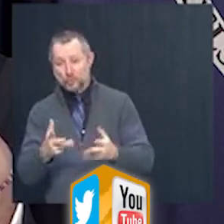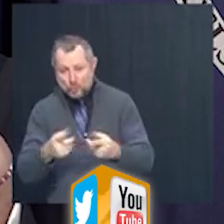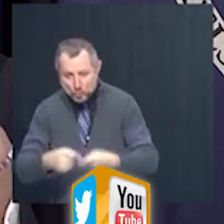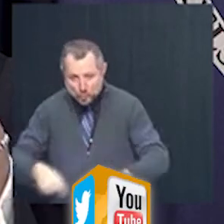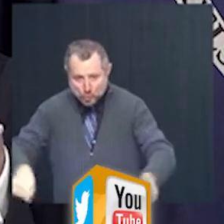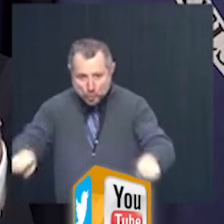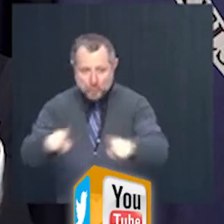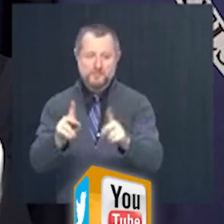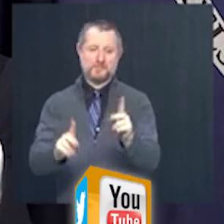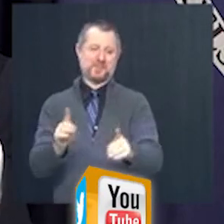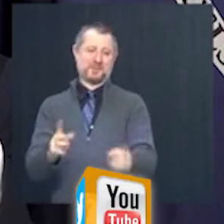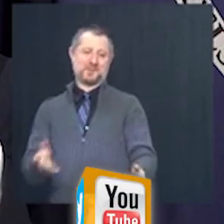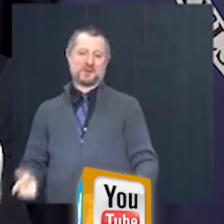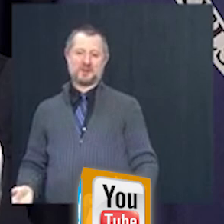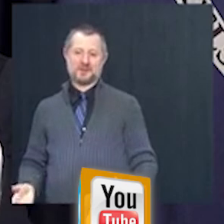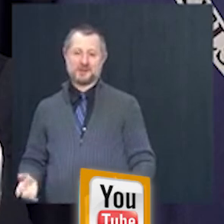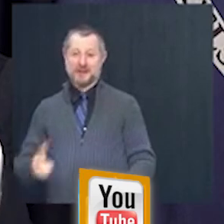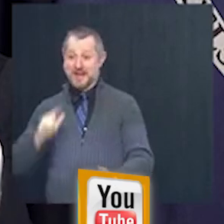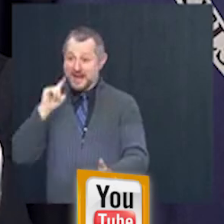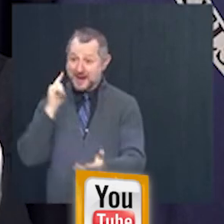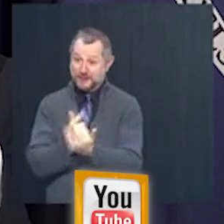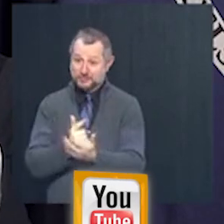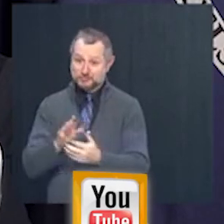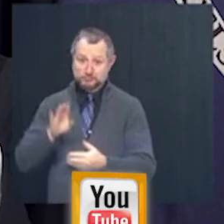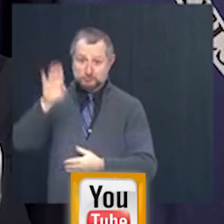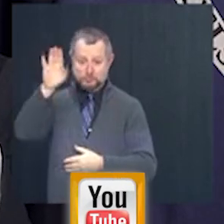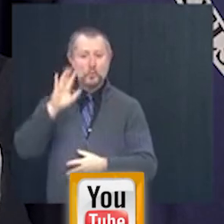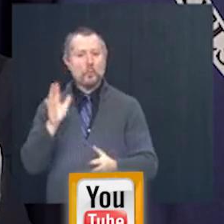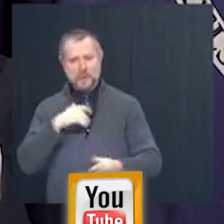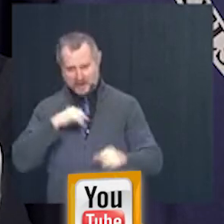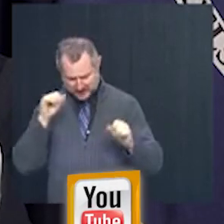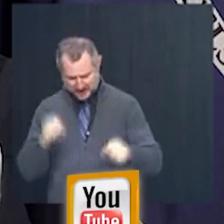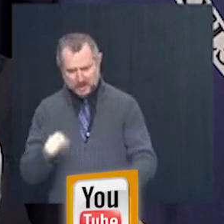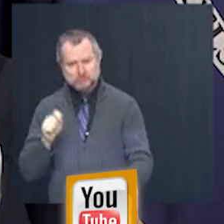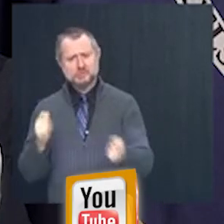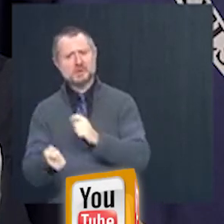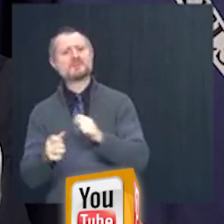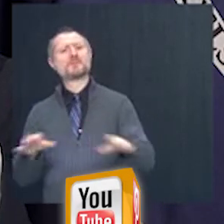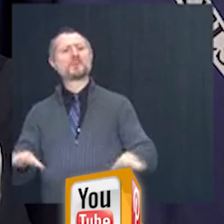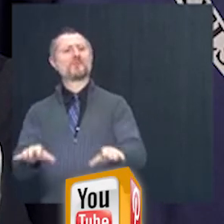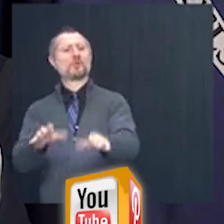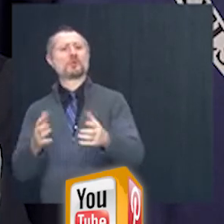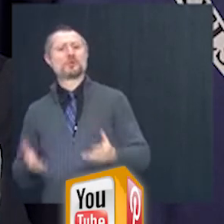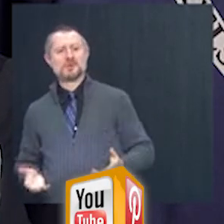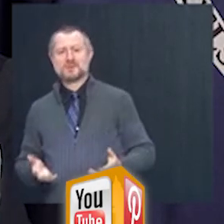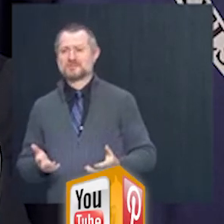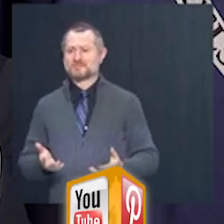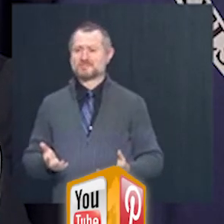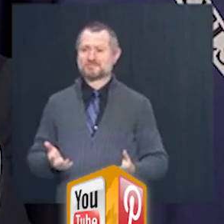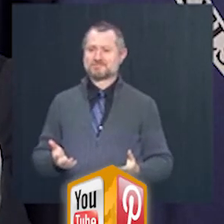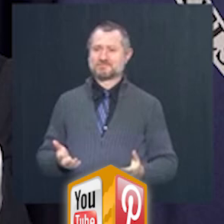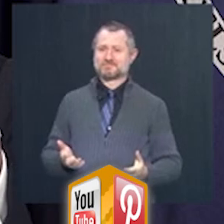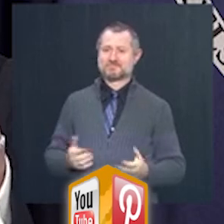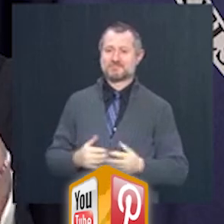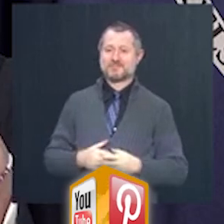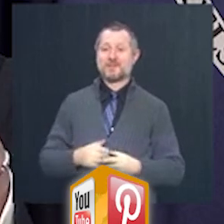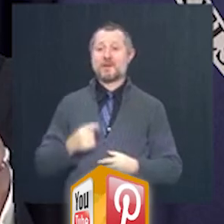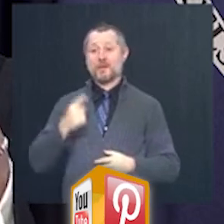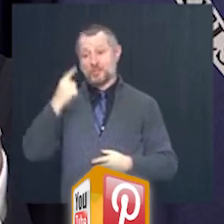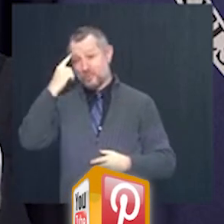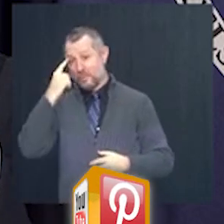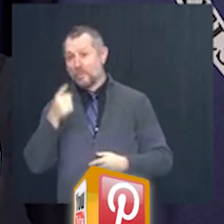predestined. And we're talking about life and the COVID increase like it's a fait